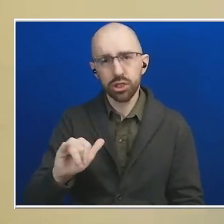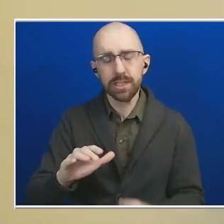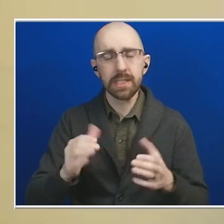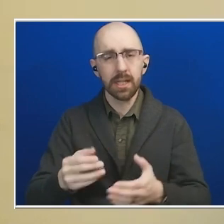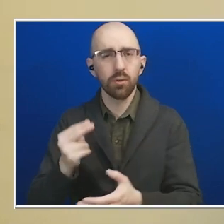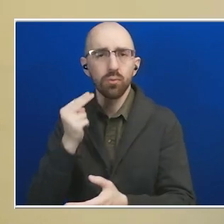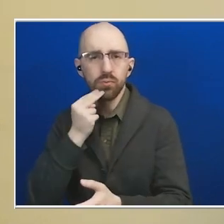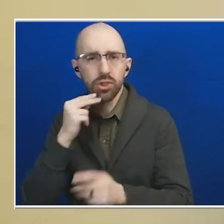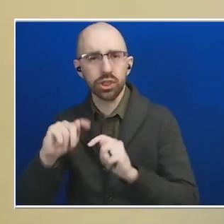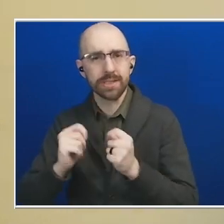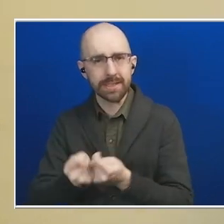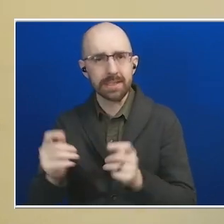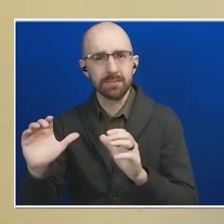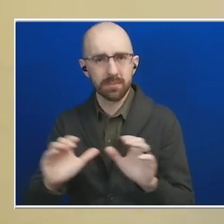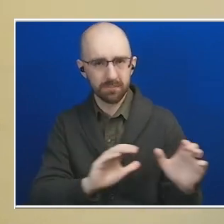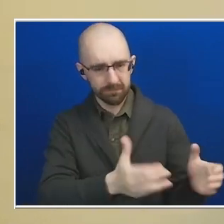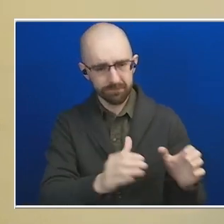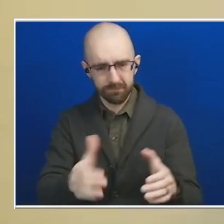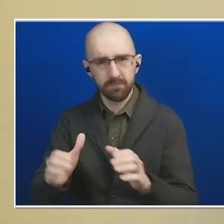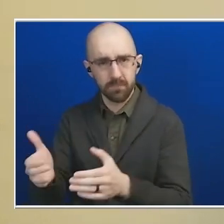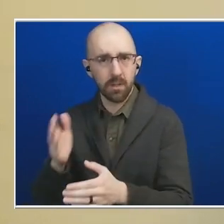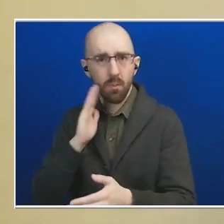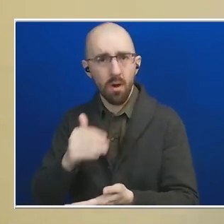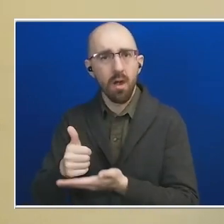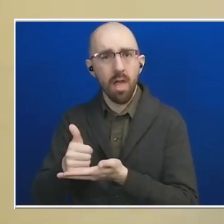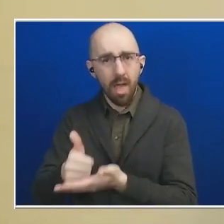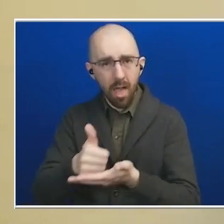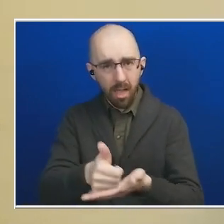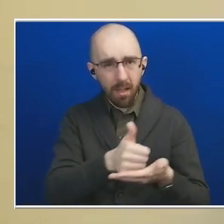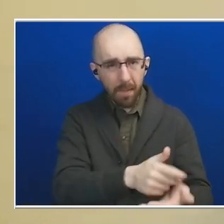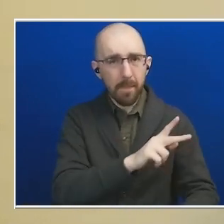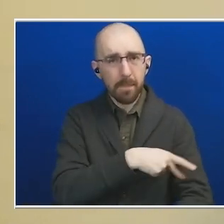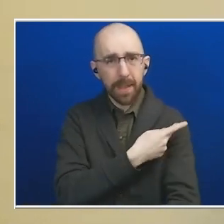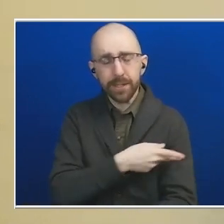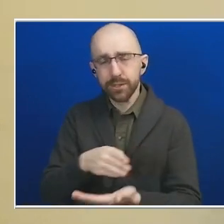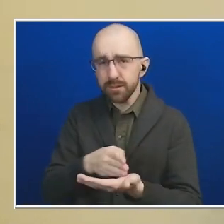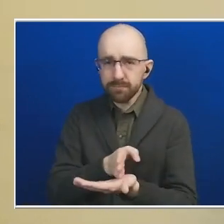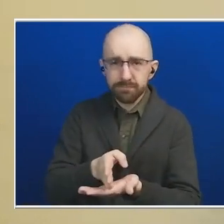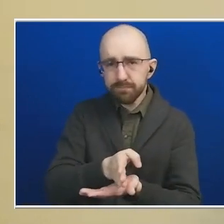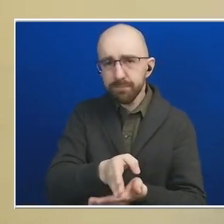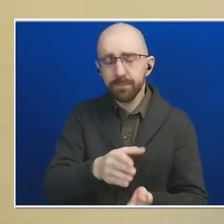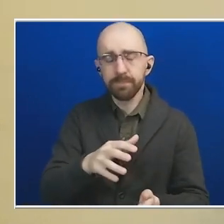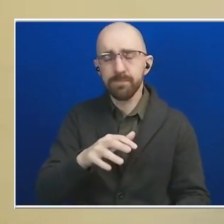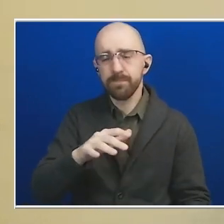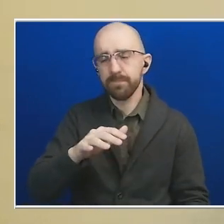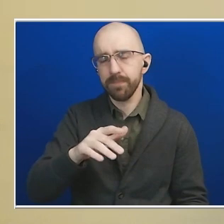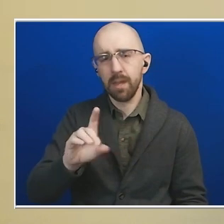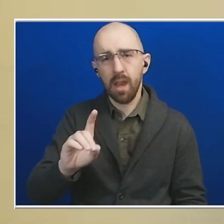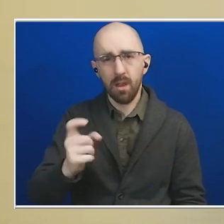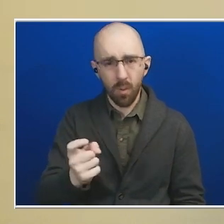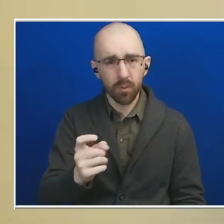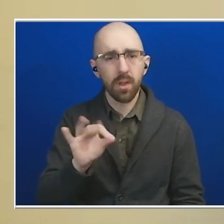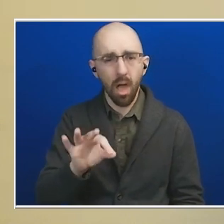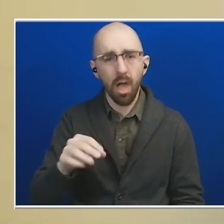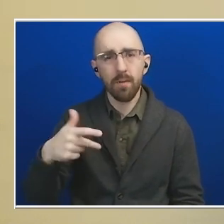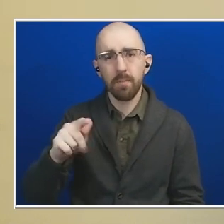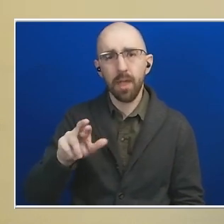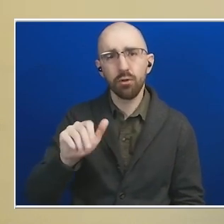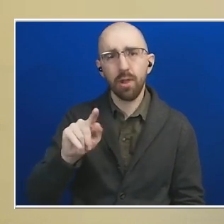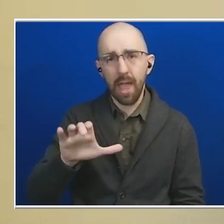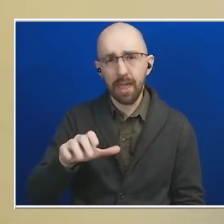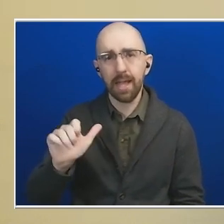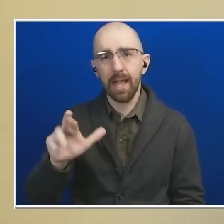lot of people that will help patients go through a diagnosis of pancreatic cancer.